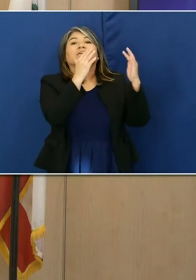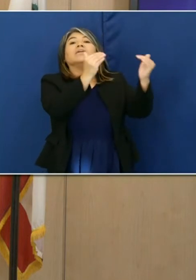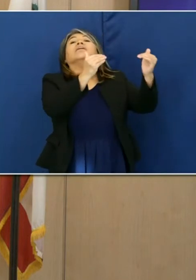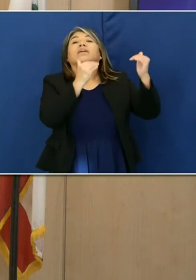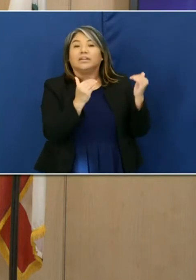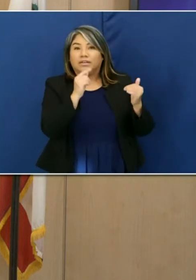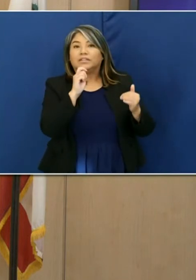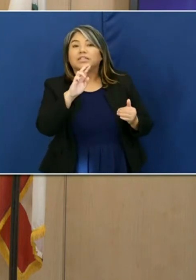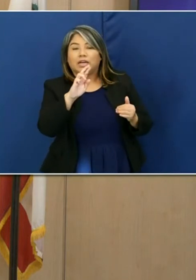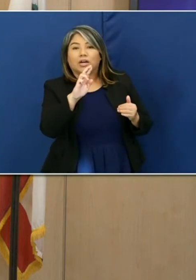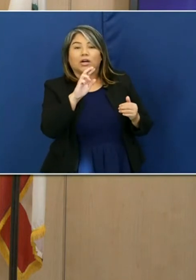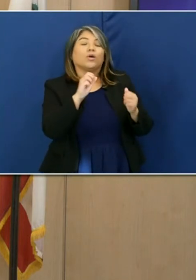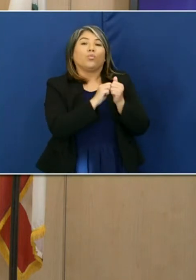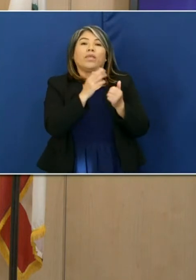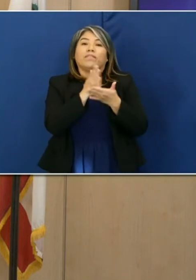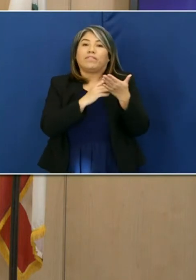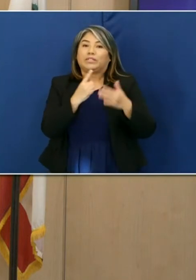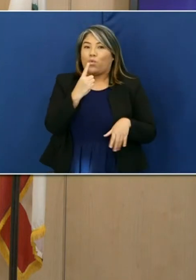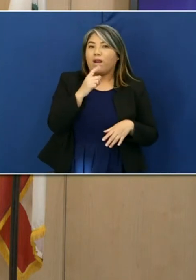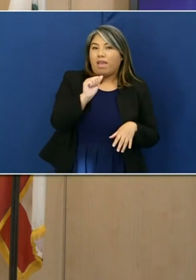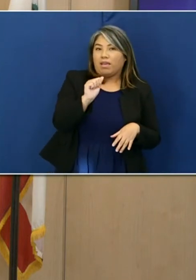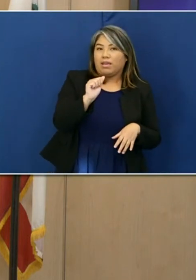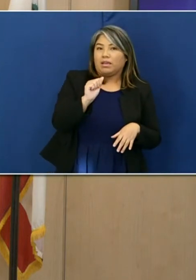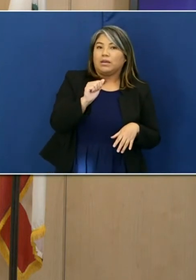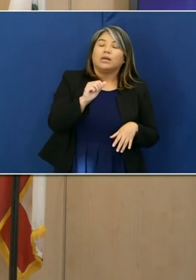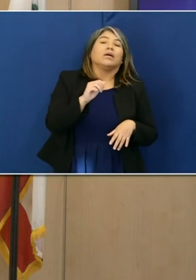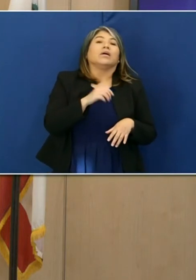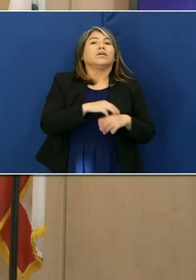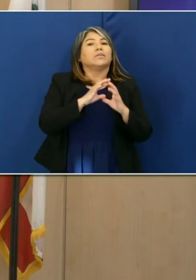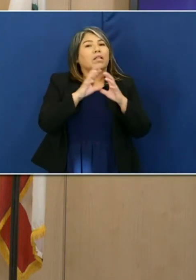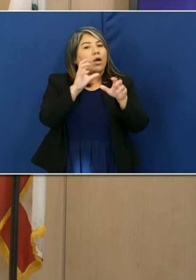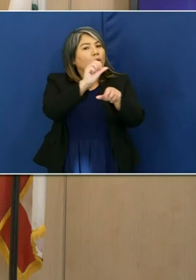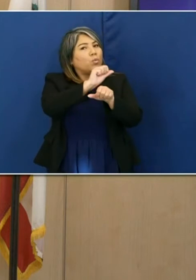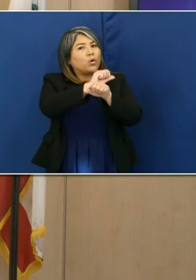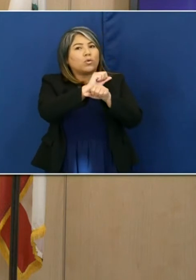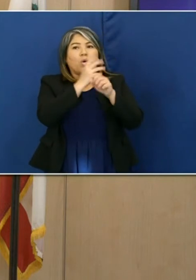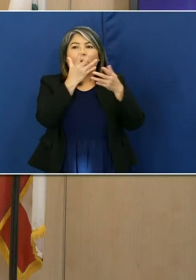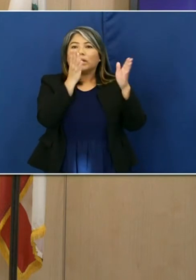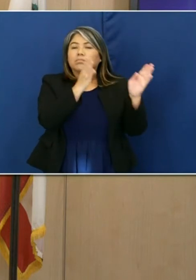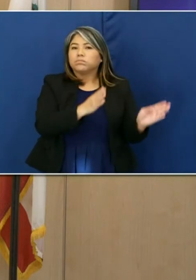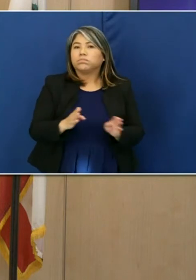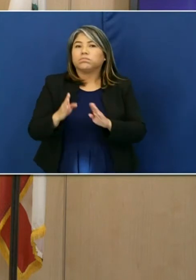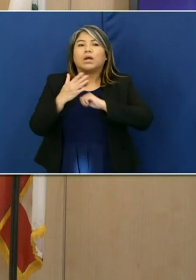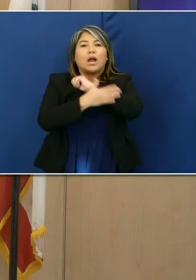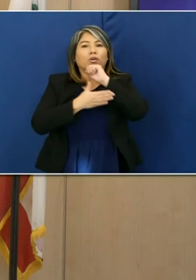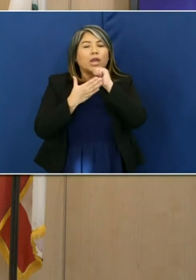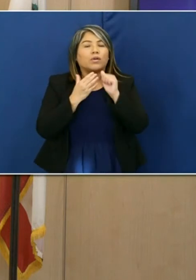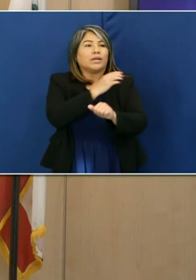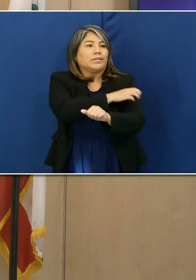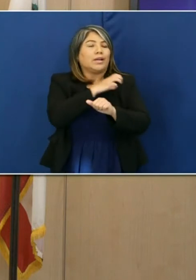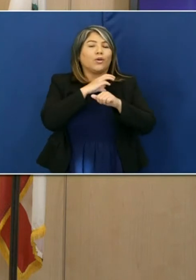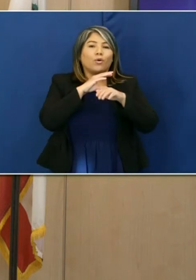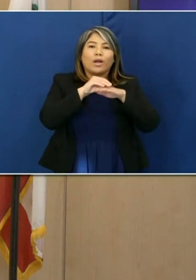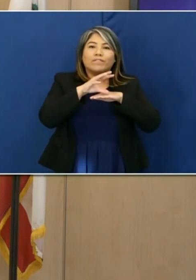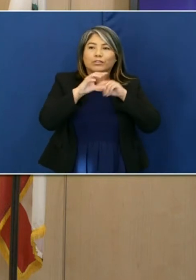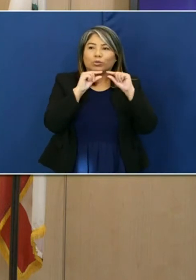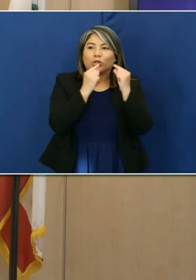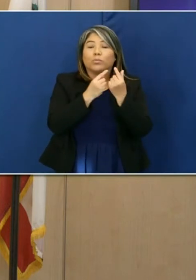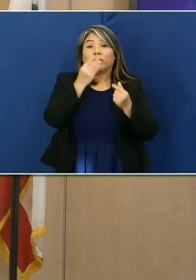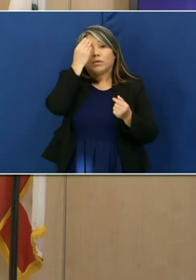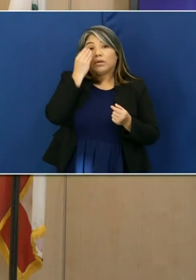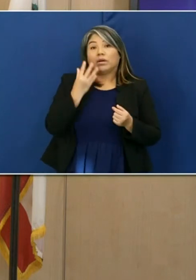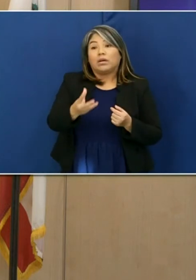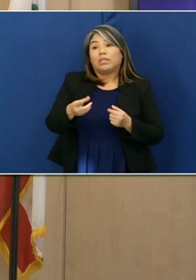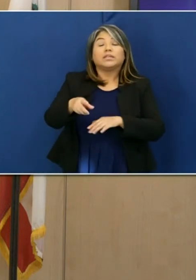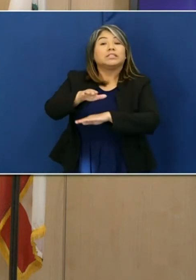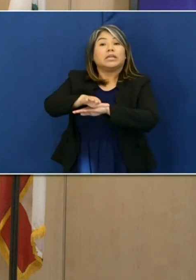tier within Phase 1A. And there's great work already being planned by our county clinical advisory group. In fact, this evening,